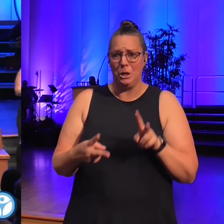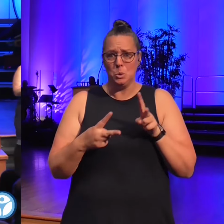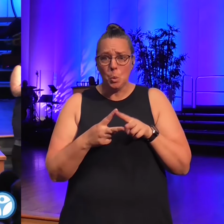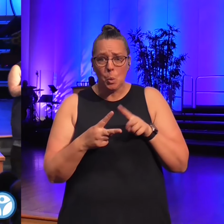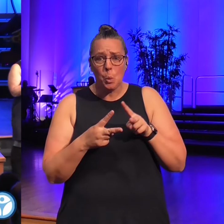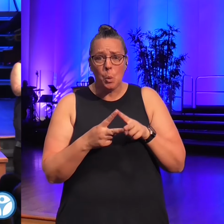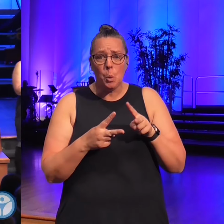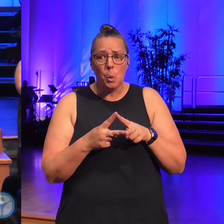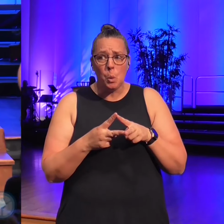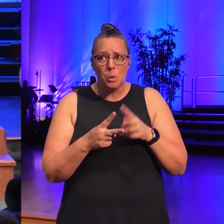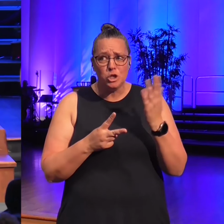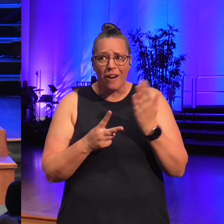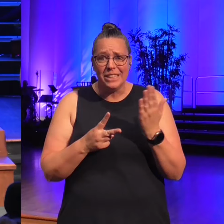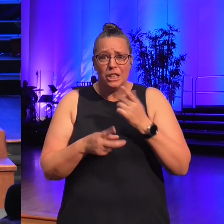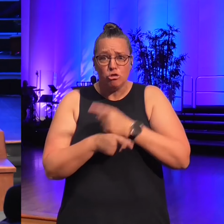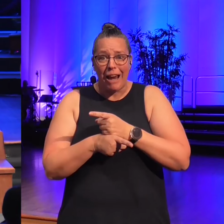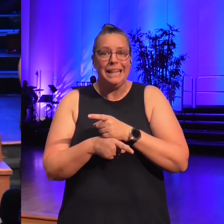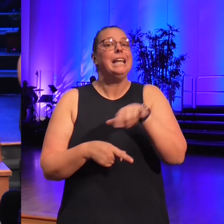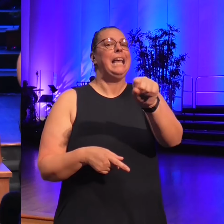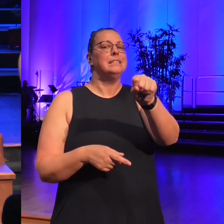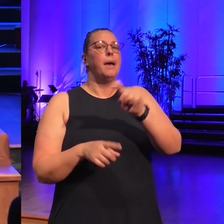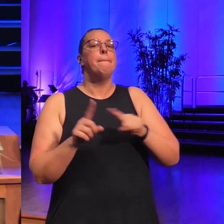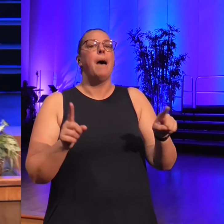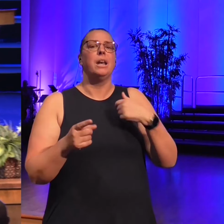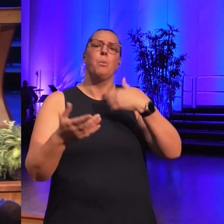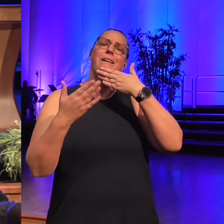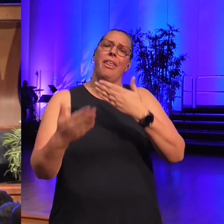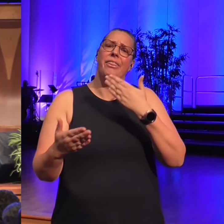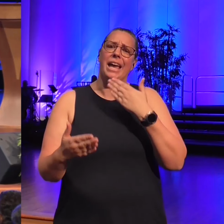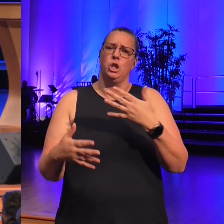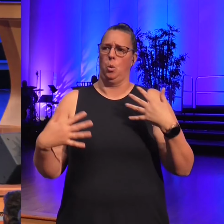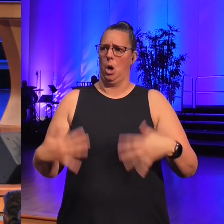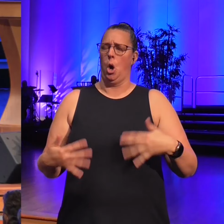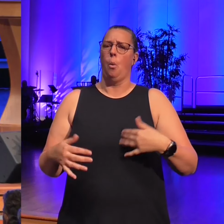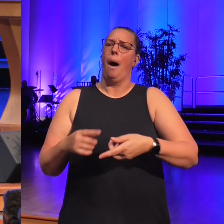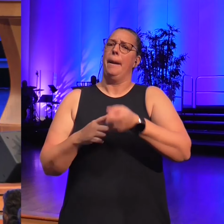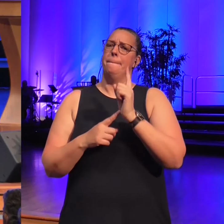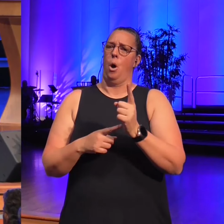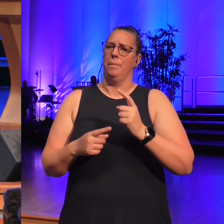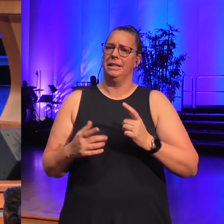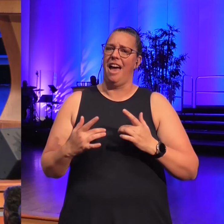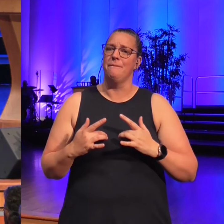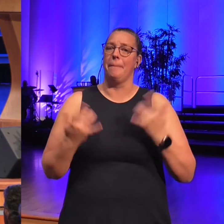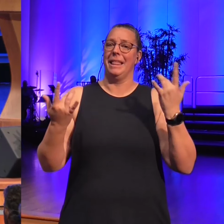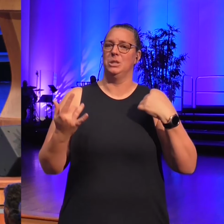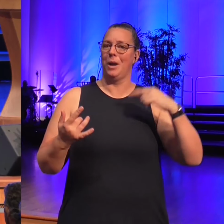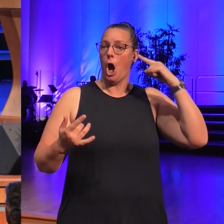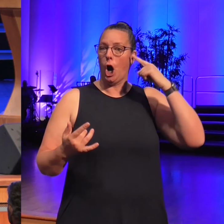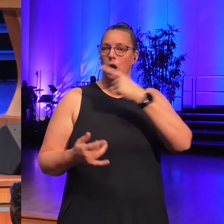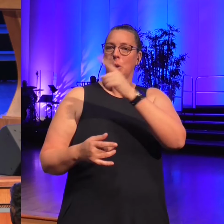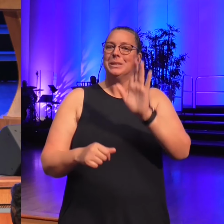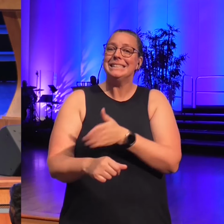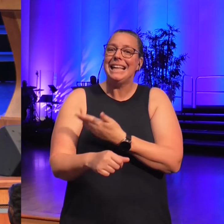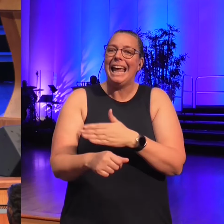interfaith events, right? Interfaith, but also I just want to thank you, Michelle. What a moment of bliss when I heard you and Laura's voices combining